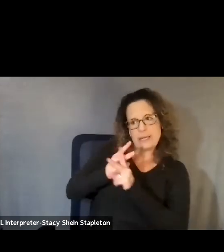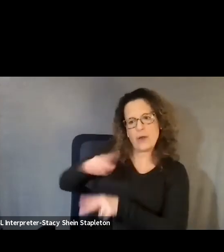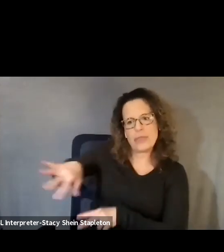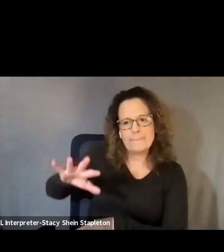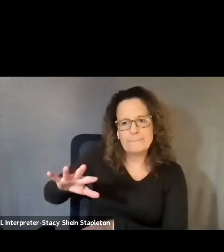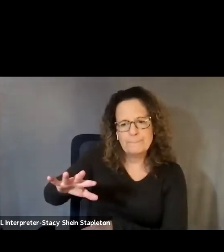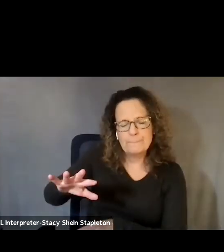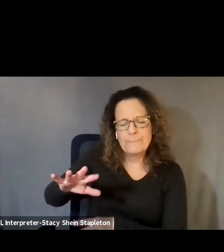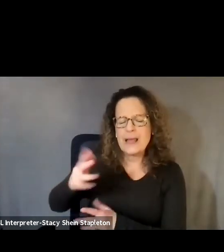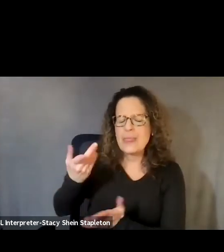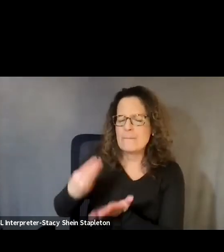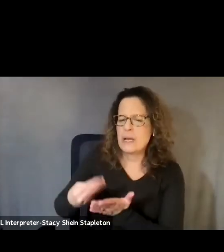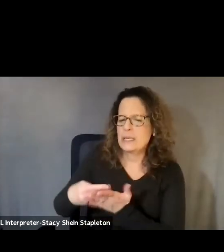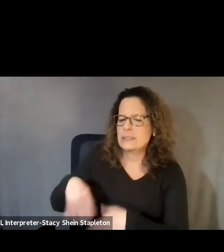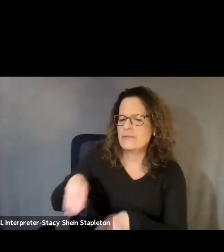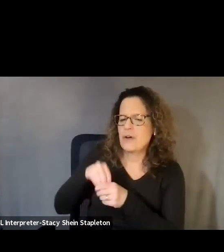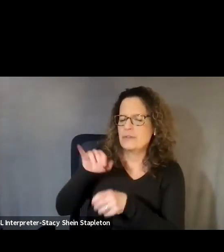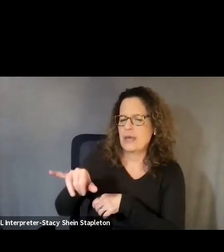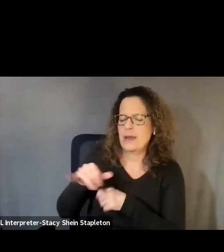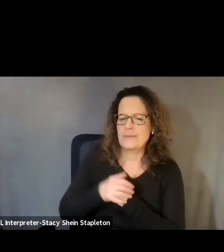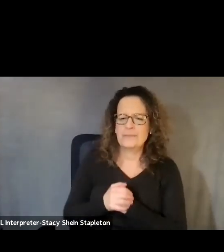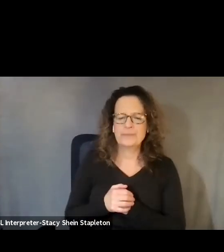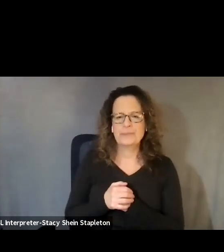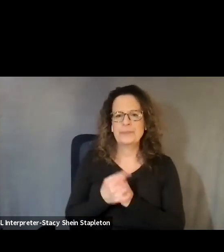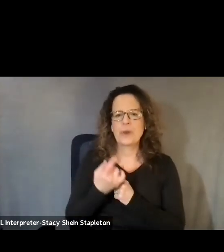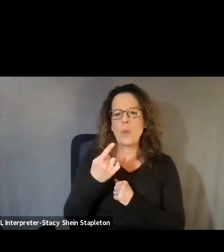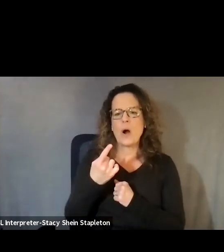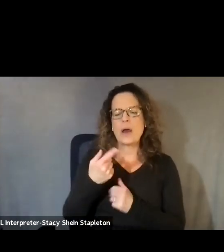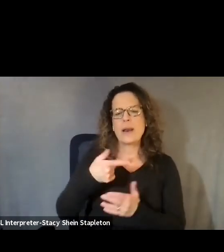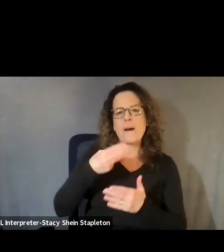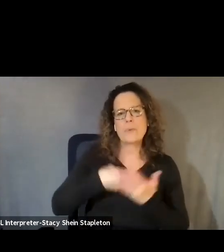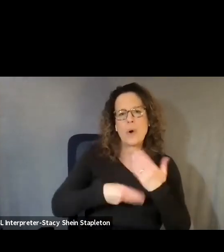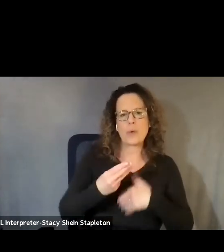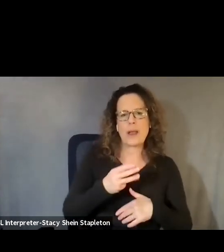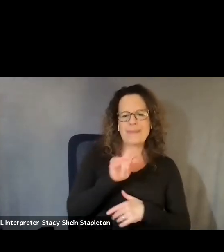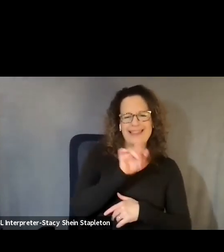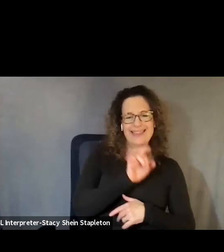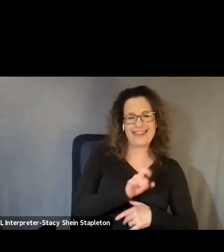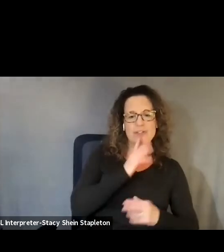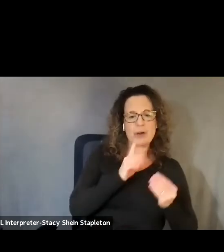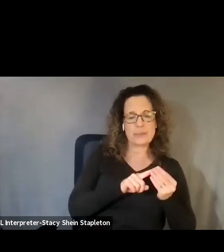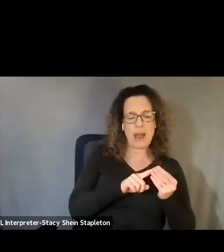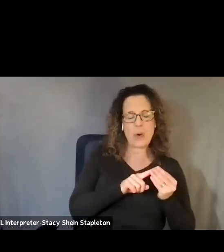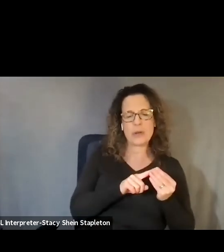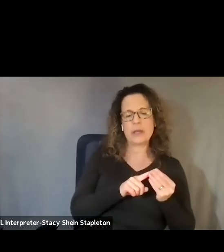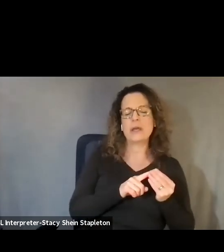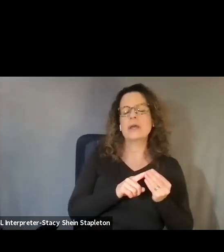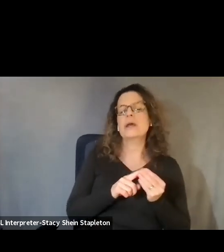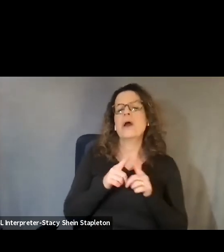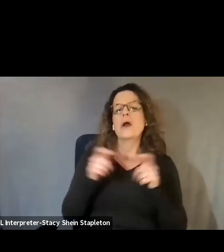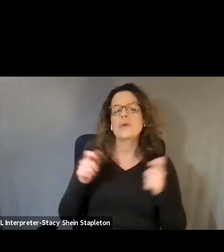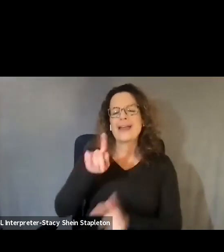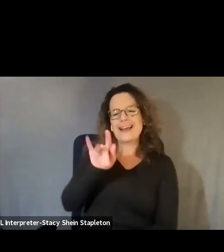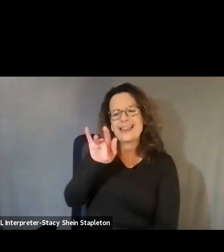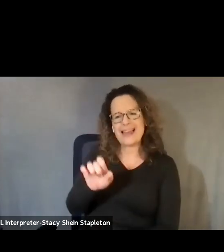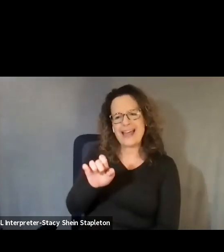that takes money. So one of the programs that Liz mentioned at the outset is the Great Lakes Restoration